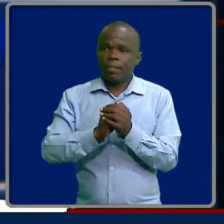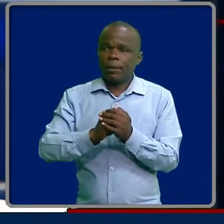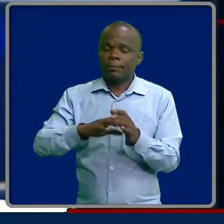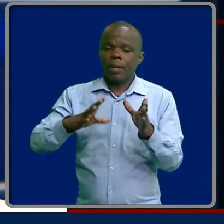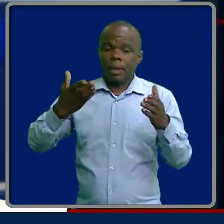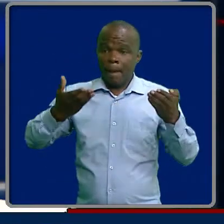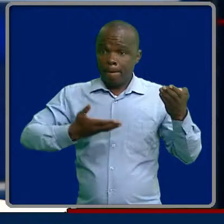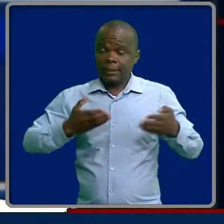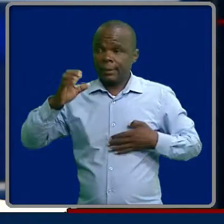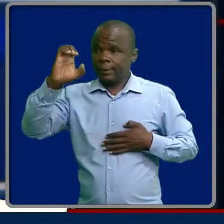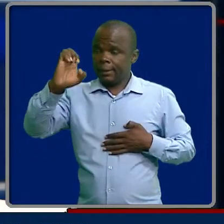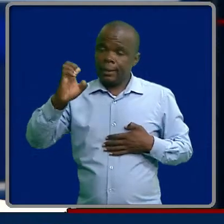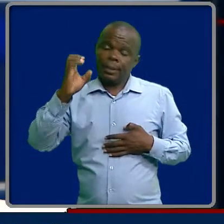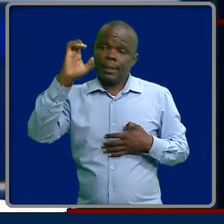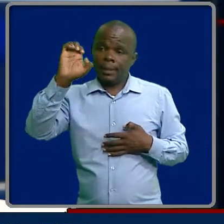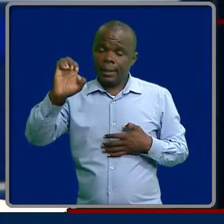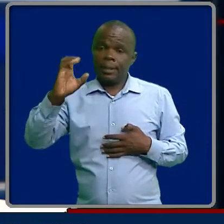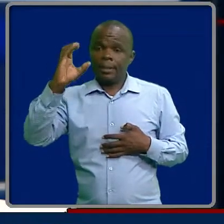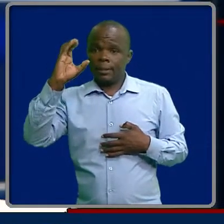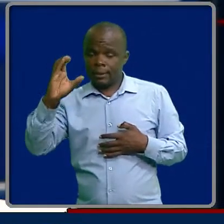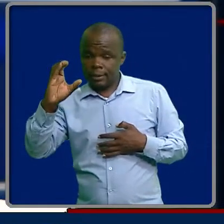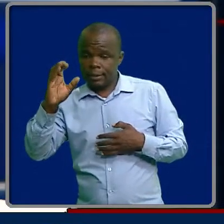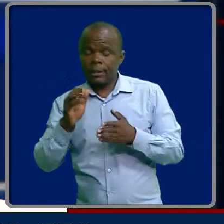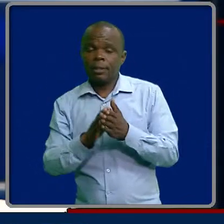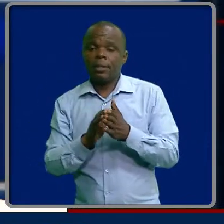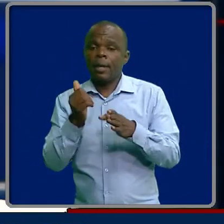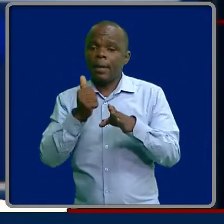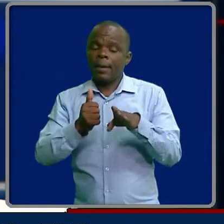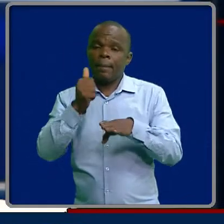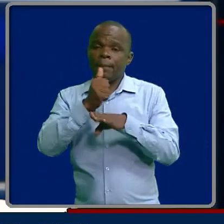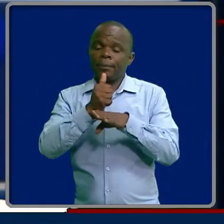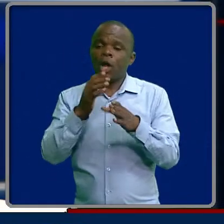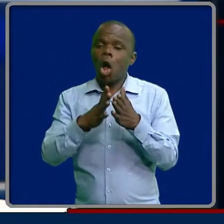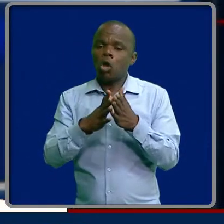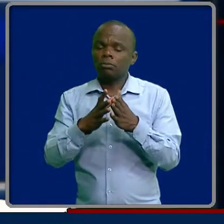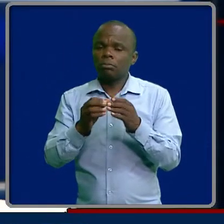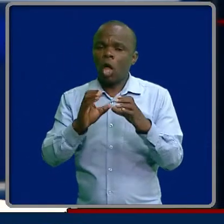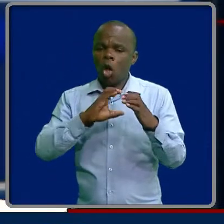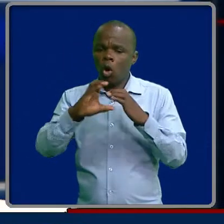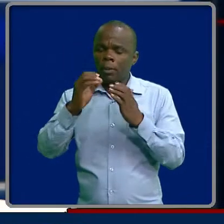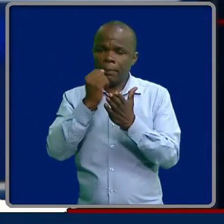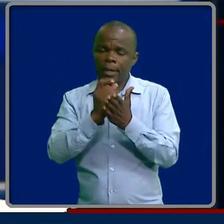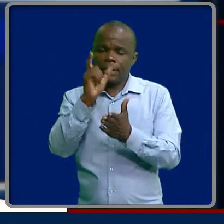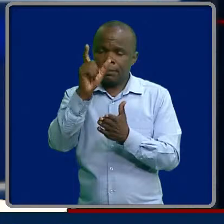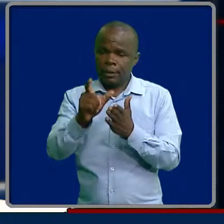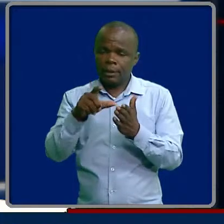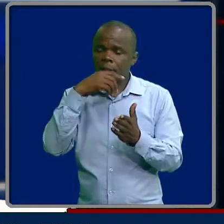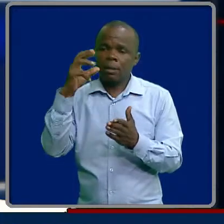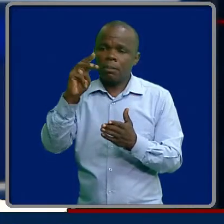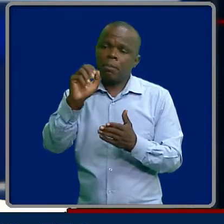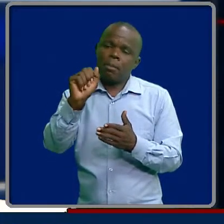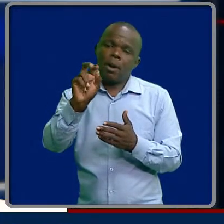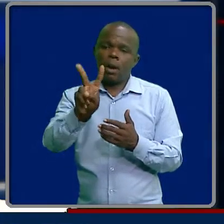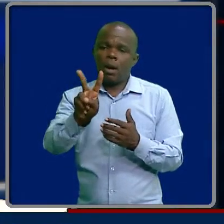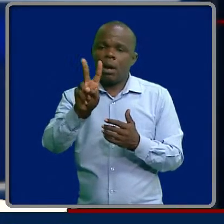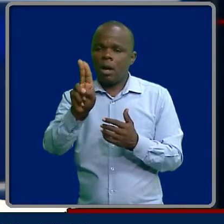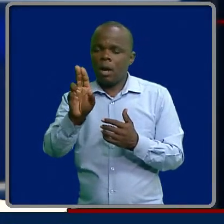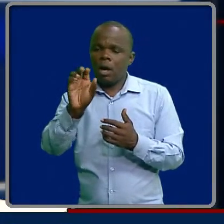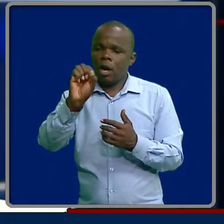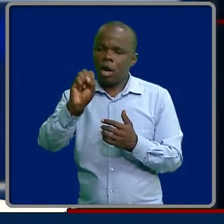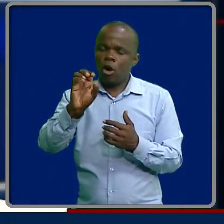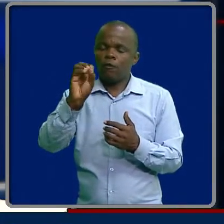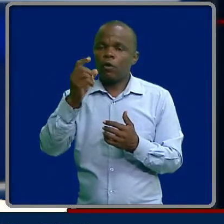Corporate Communications Manager, Kaya Mavuso, has called upon businesses that have these generators connected to the company's grid to come